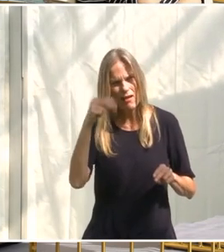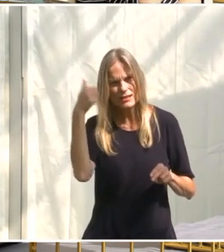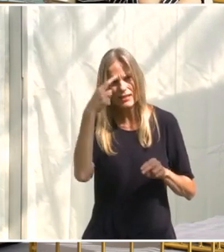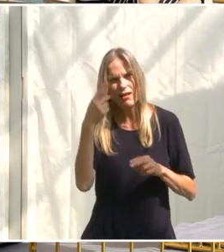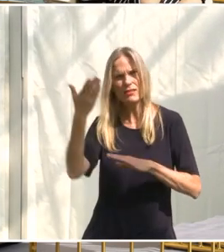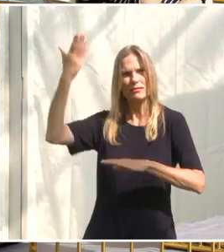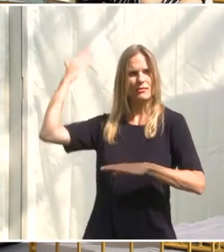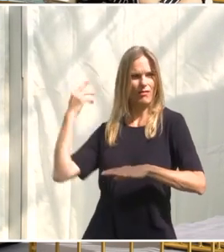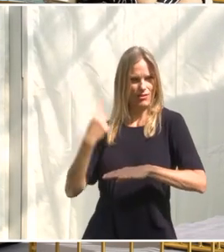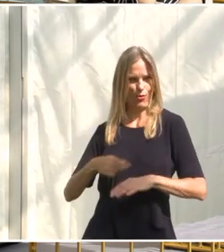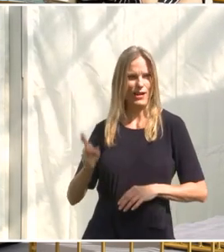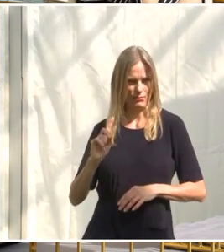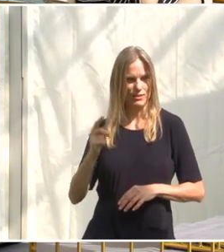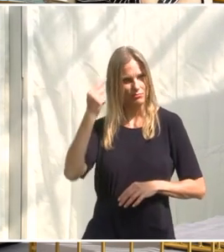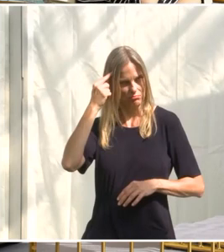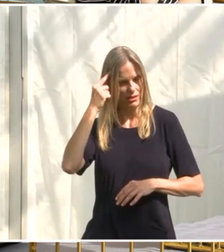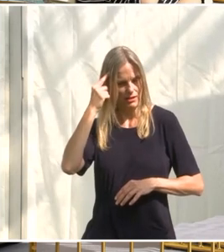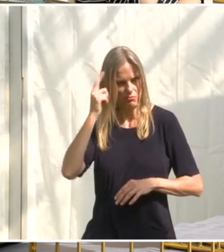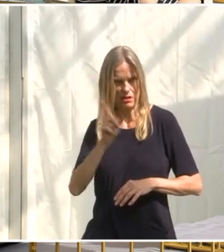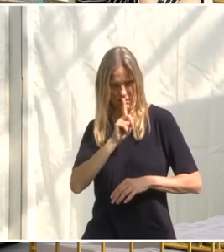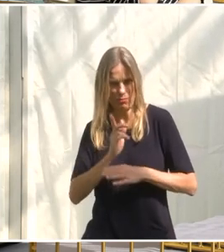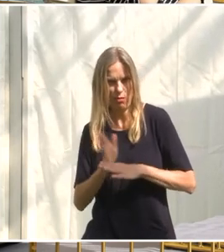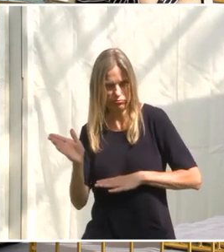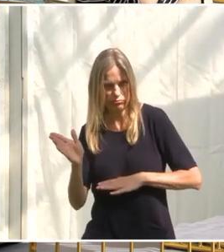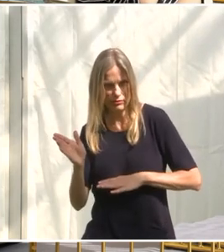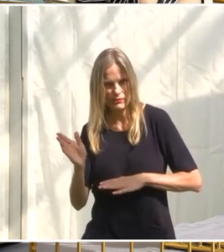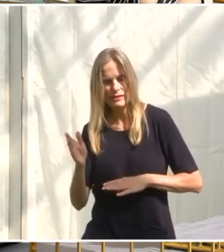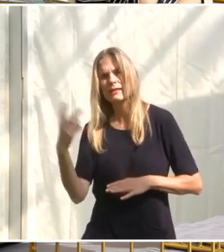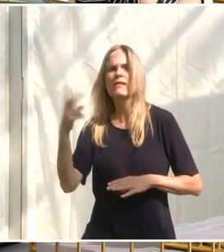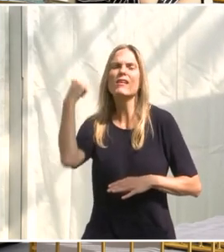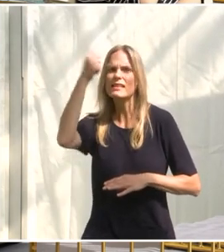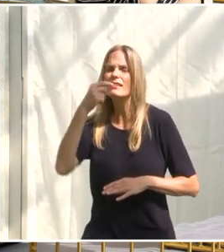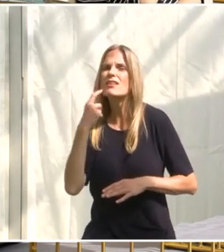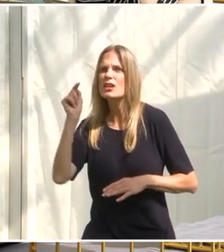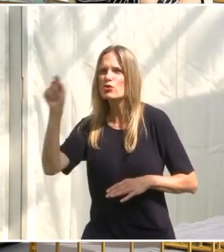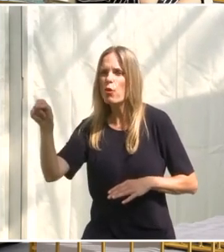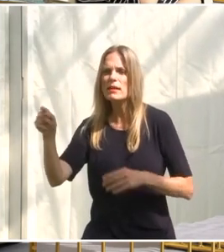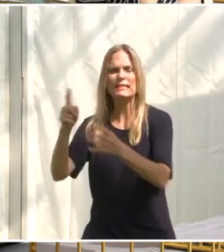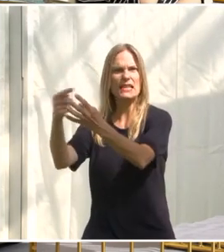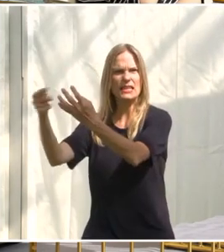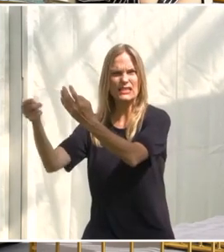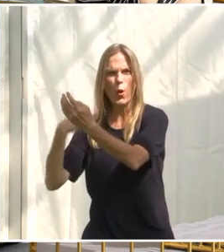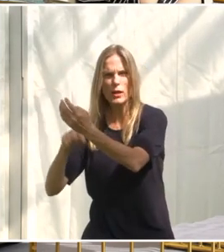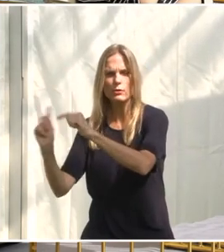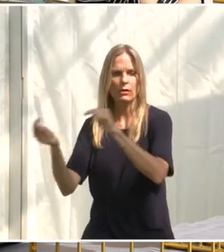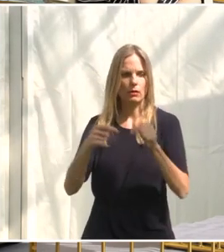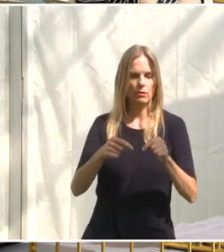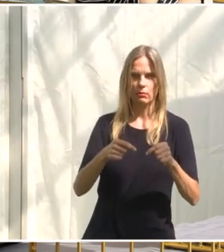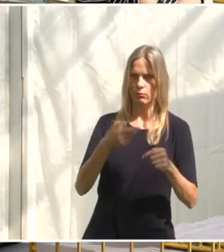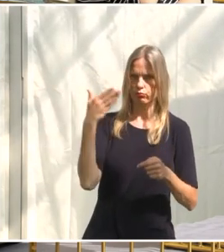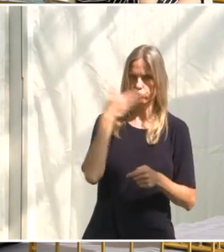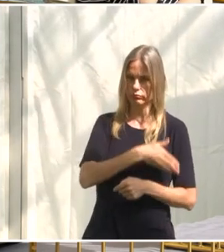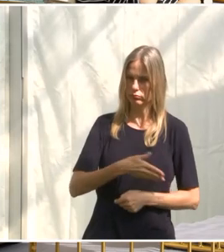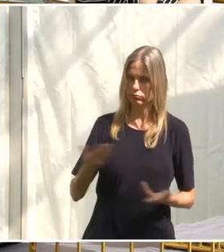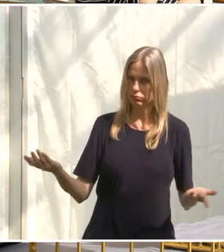they saw that, look, 20 years time in Finland, I used to have this and this and this, and now suddenly I don't have this